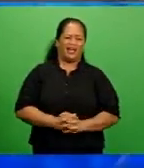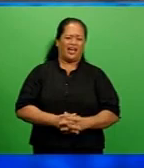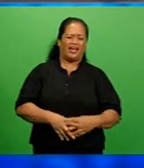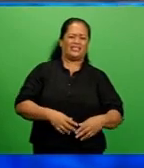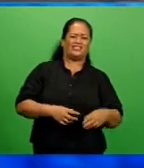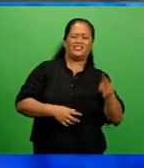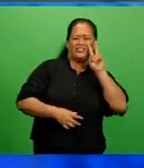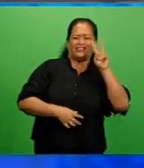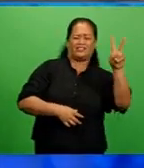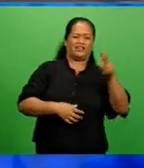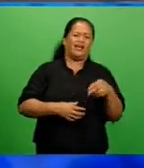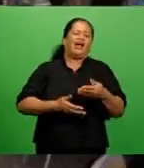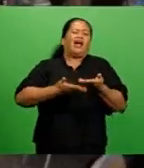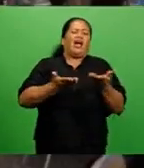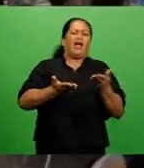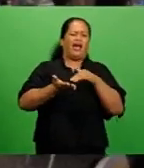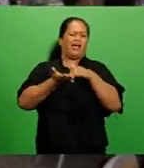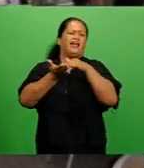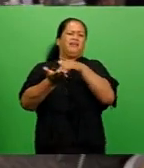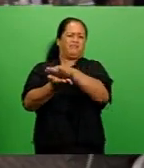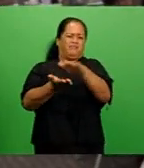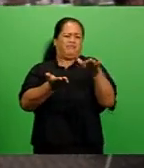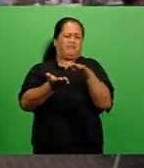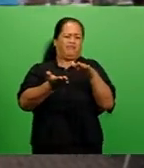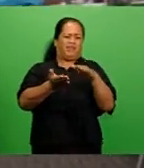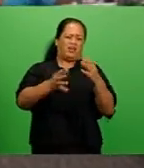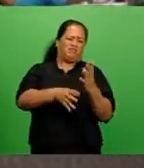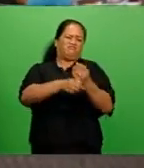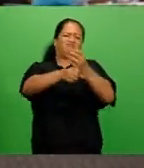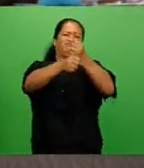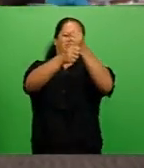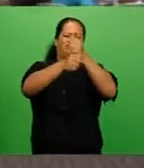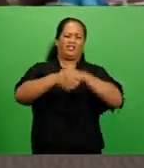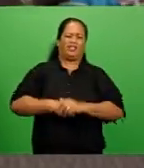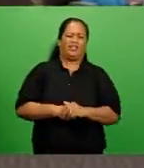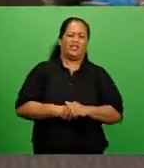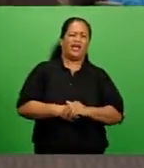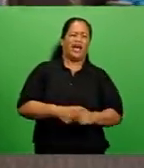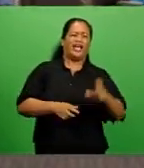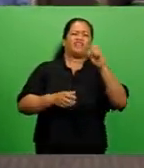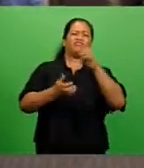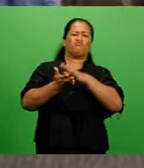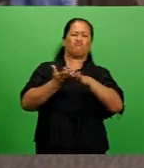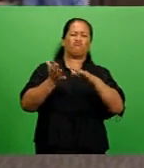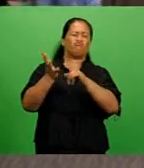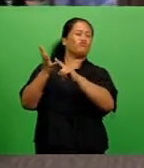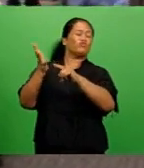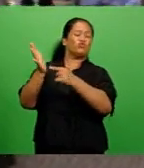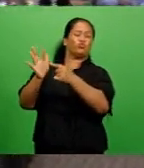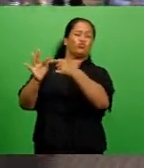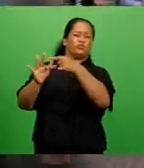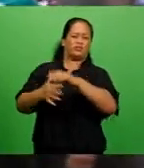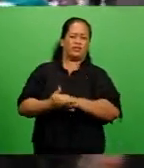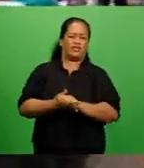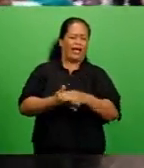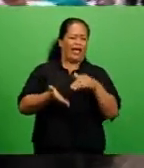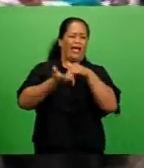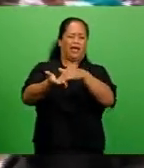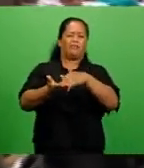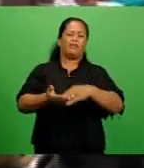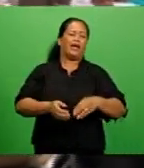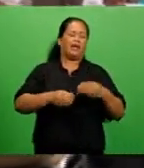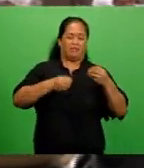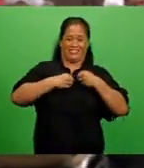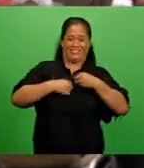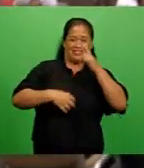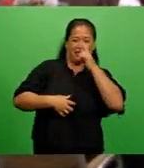bounce back on track. Leadership and well-being coach Kitiana Chut says most of them are aspiring entrepreneurs who've been made